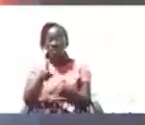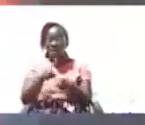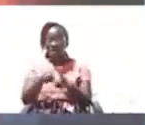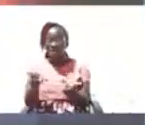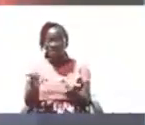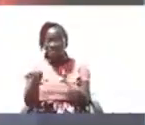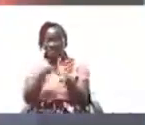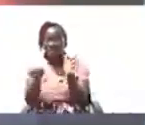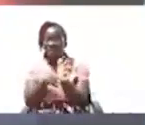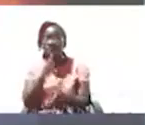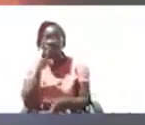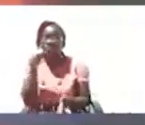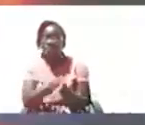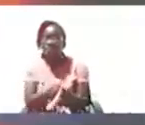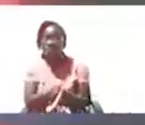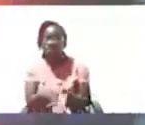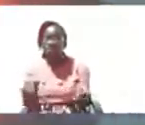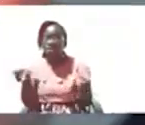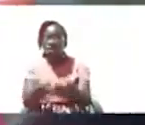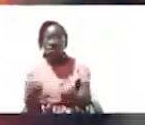when they met Jesus,